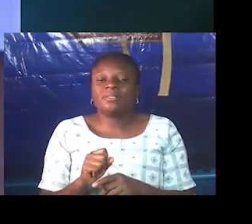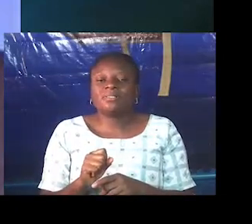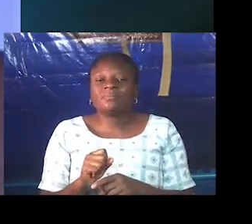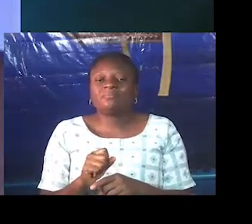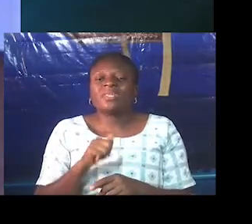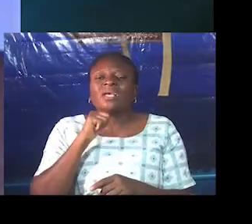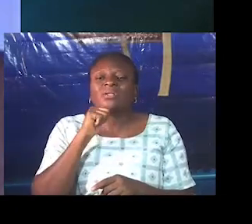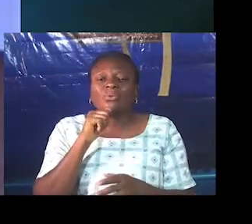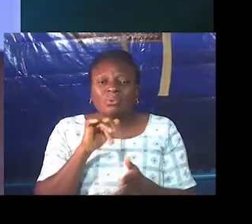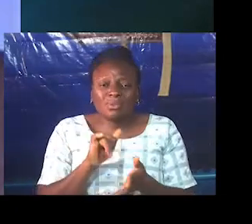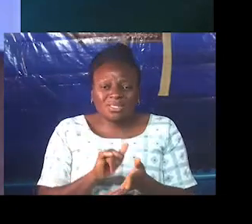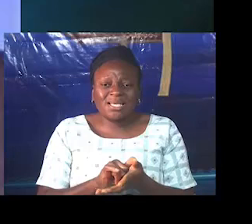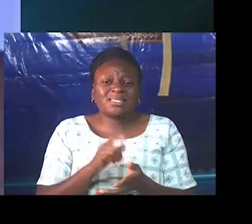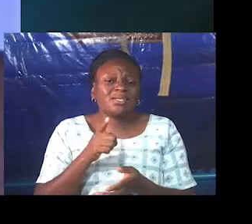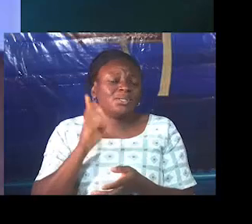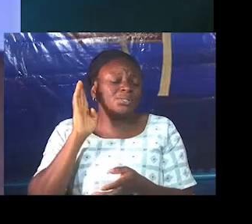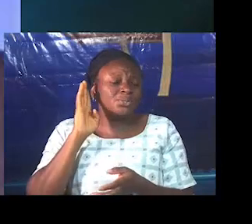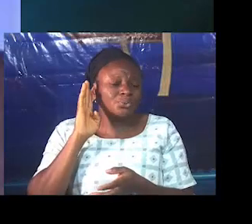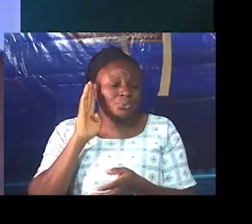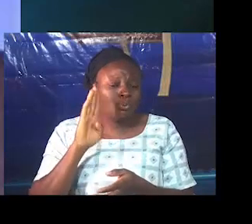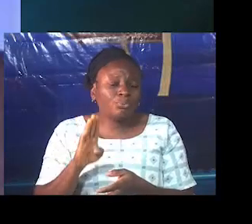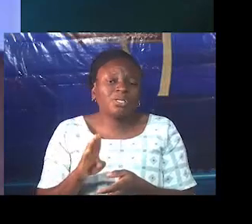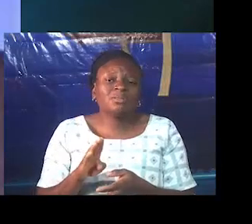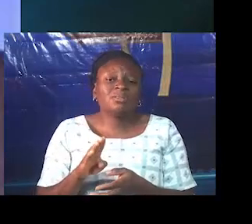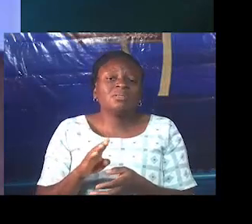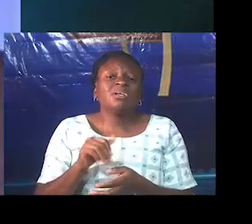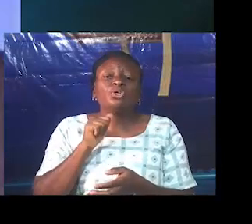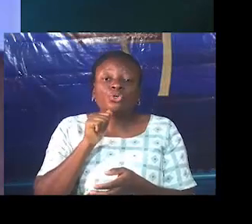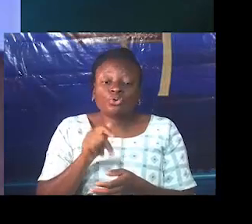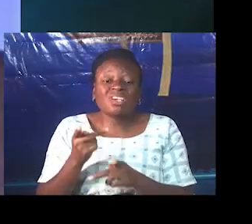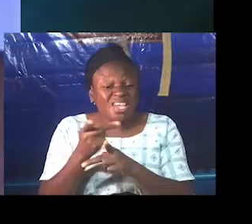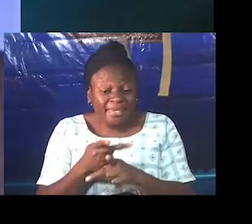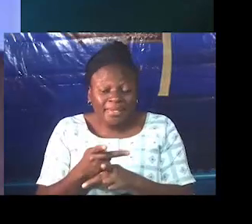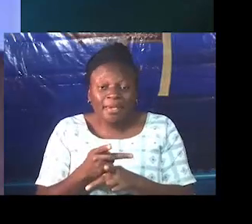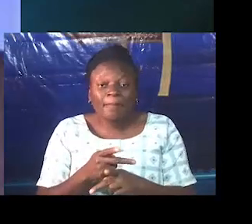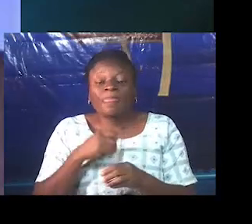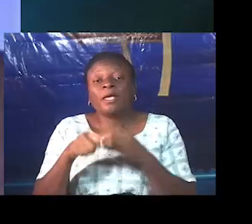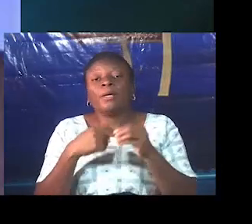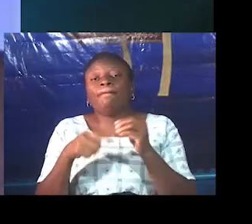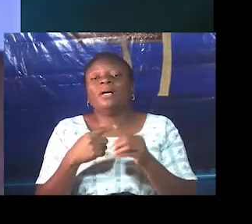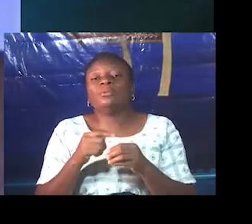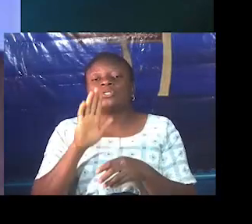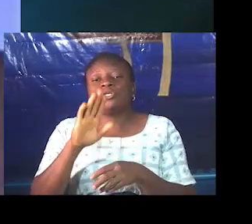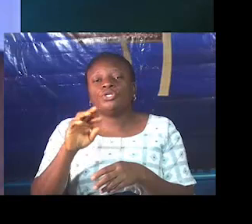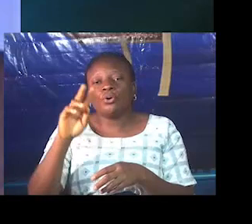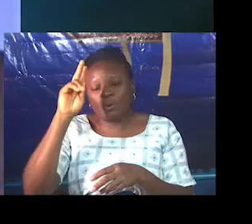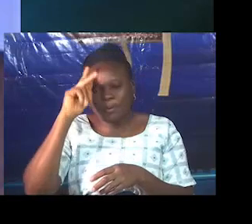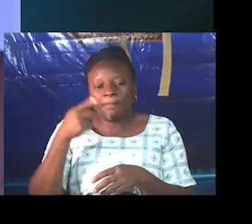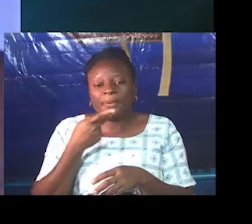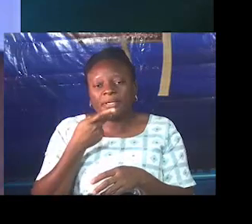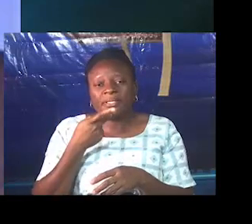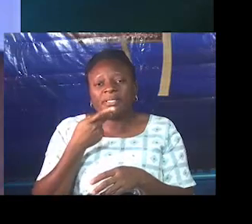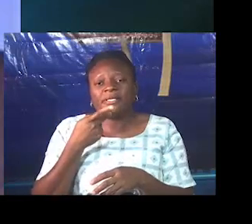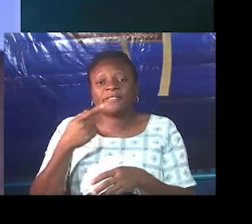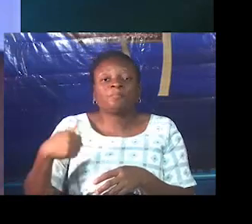parents. That is not correct. It's not even biblical. We are going to see how to relate with our parents in marriage, and it